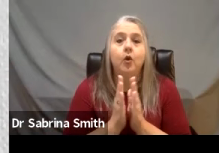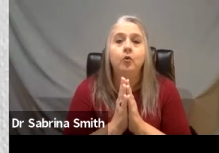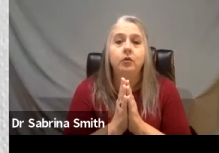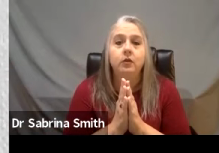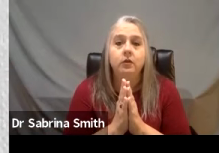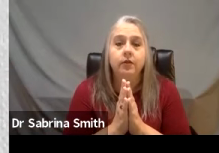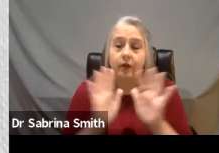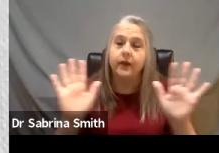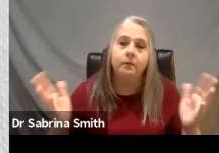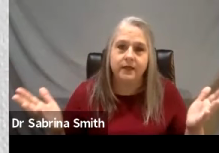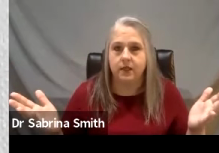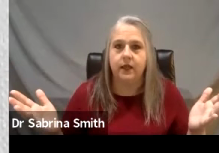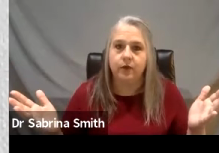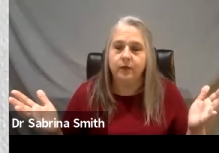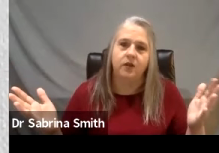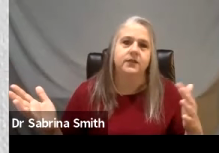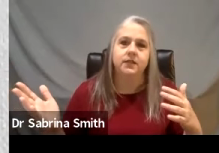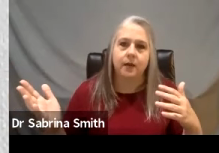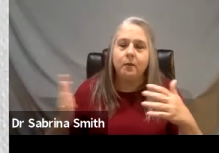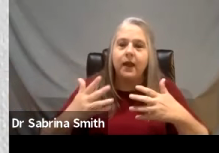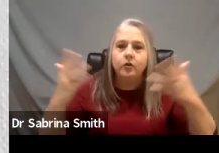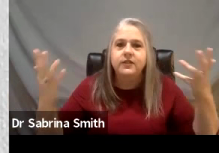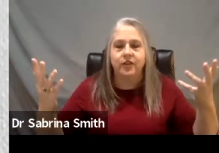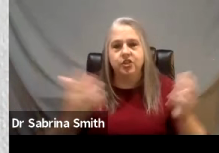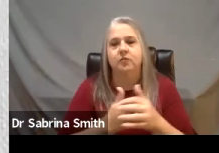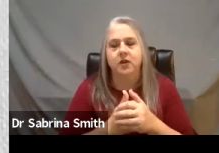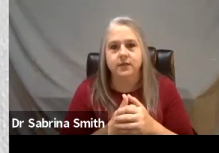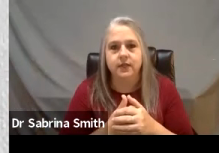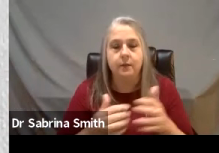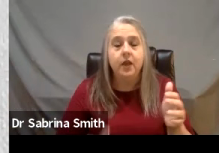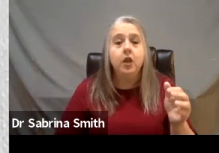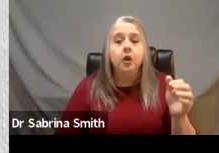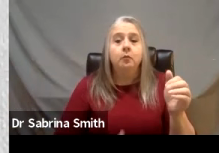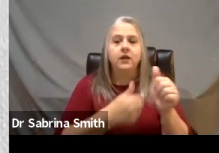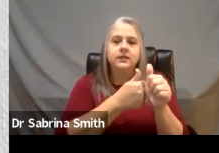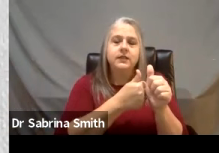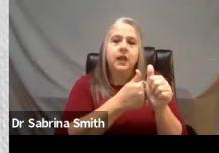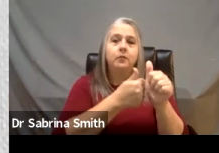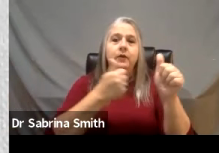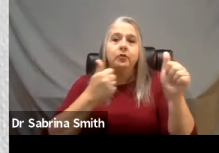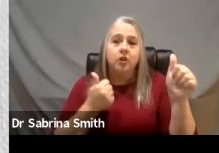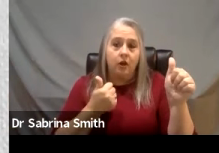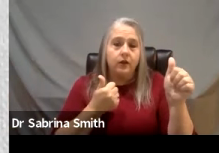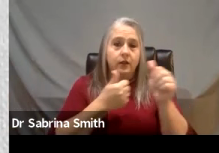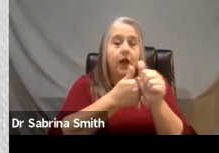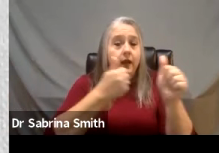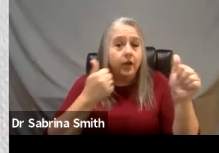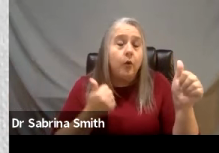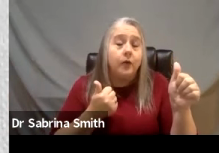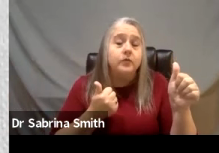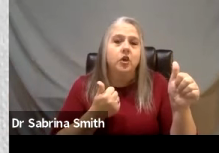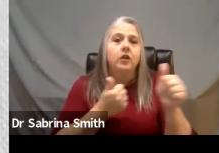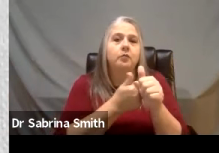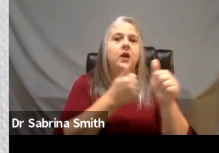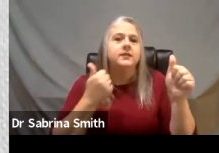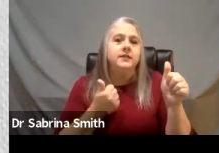my own theory basically with processing time, or my own definition of processing time. Processing time, we were taught a lot. I know